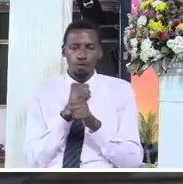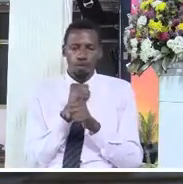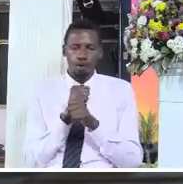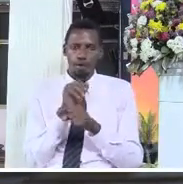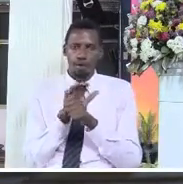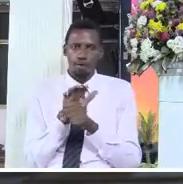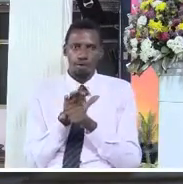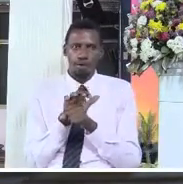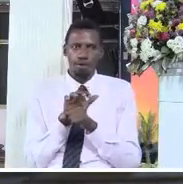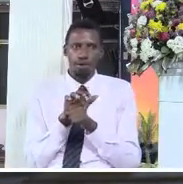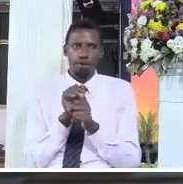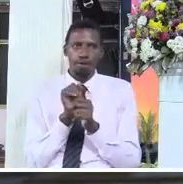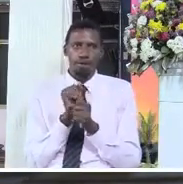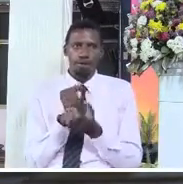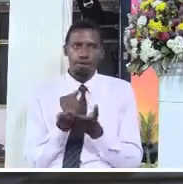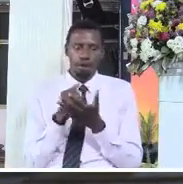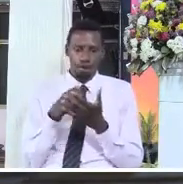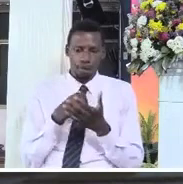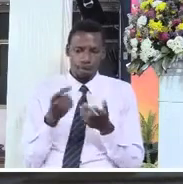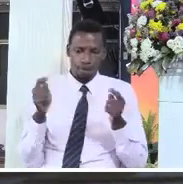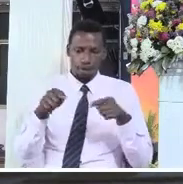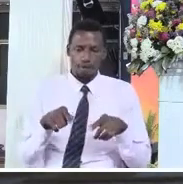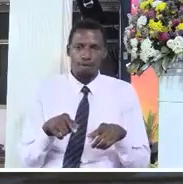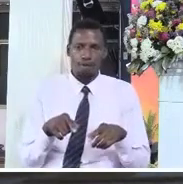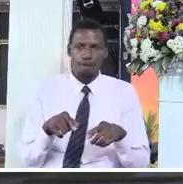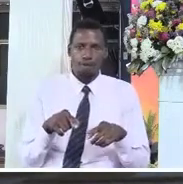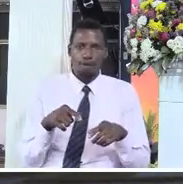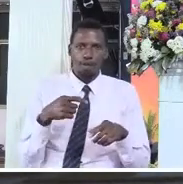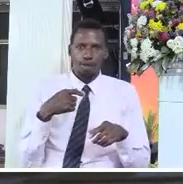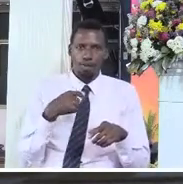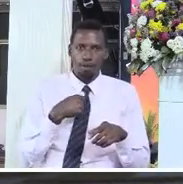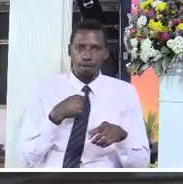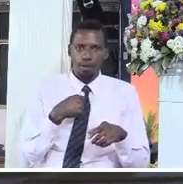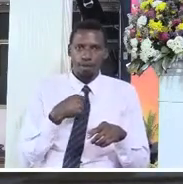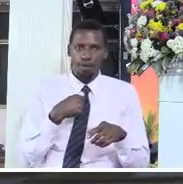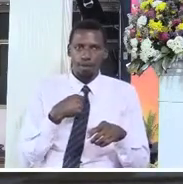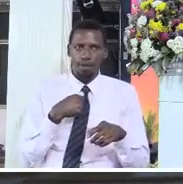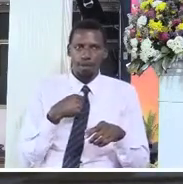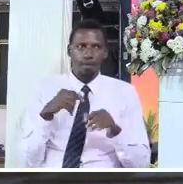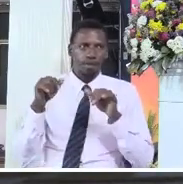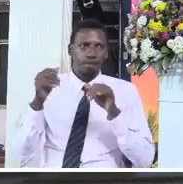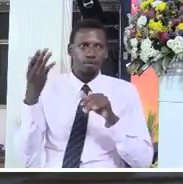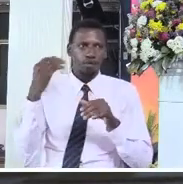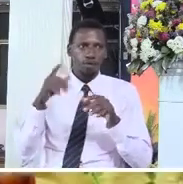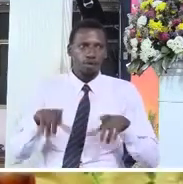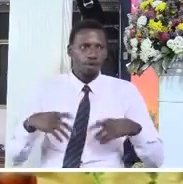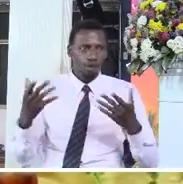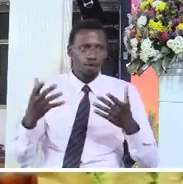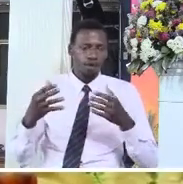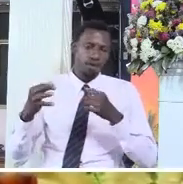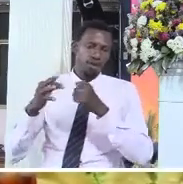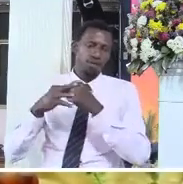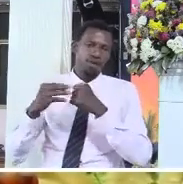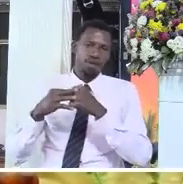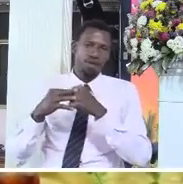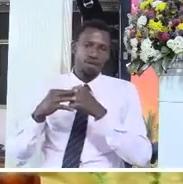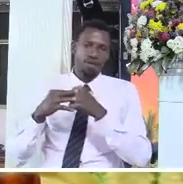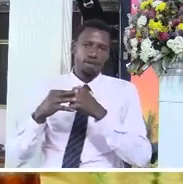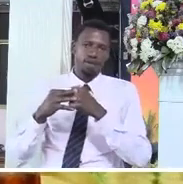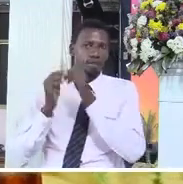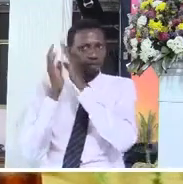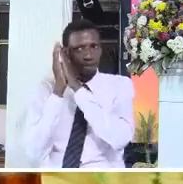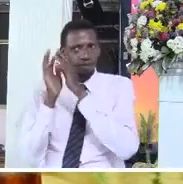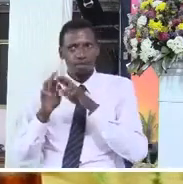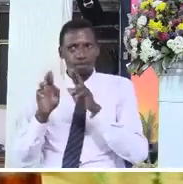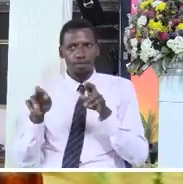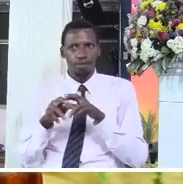staying in Kibera, uko, kwa bedroom, uko. But I decided to come to this church because of that